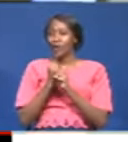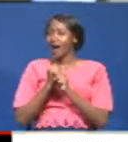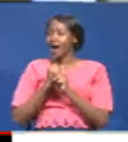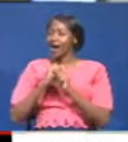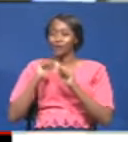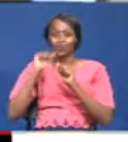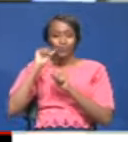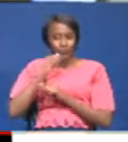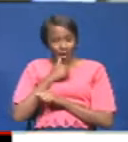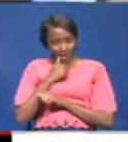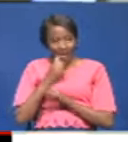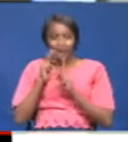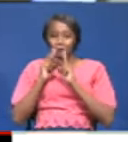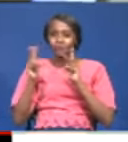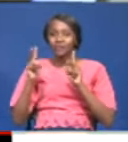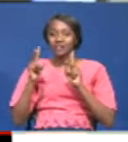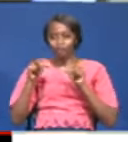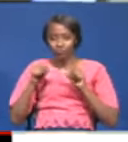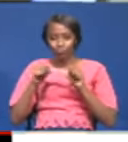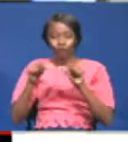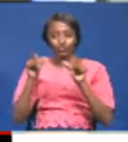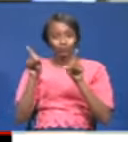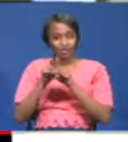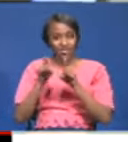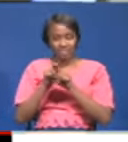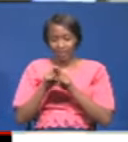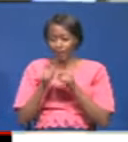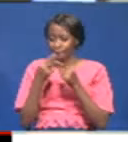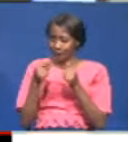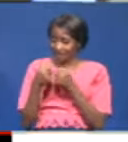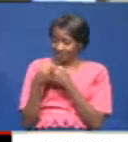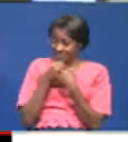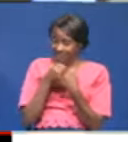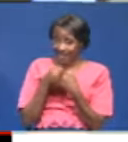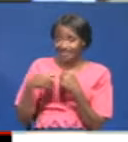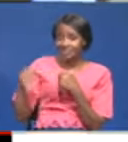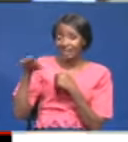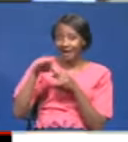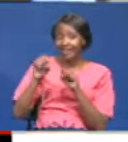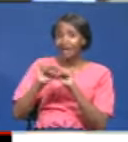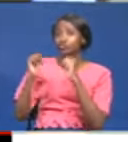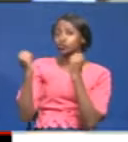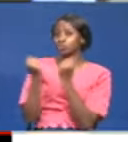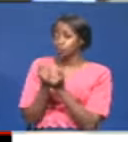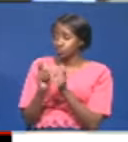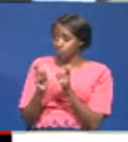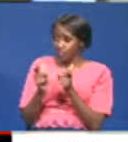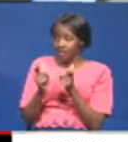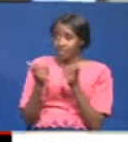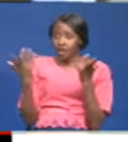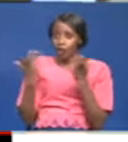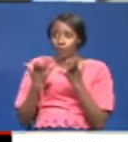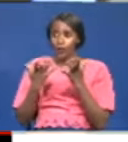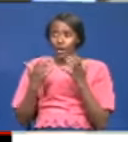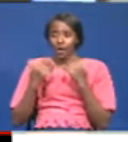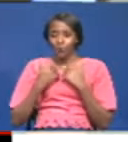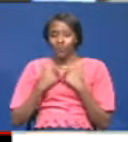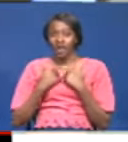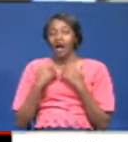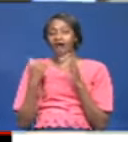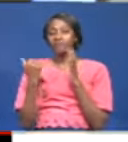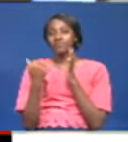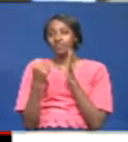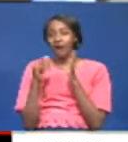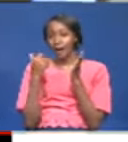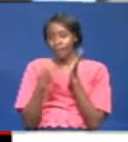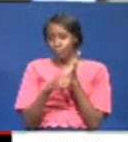message. The challenge comes now with social media platforms. We've had issues whereby when we have